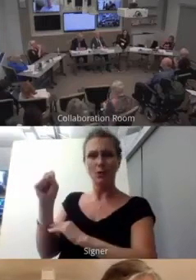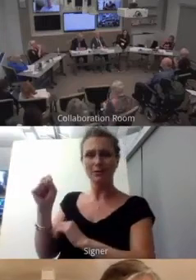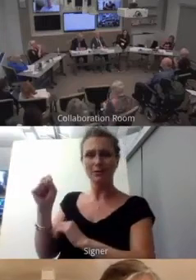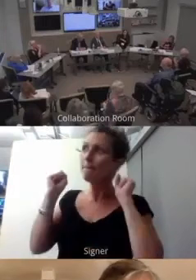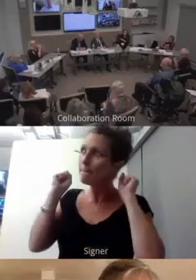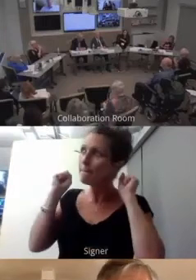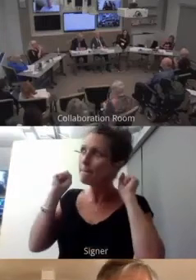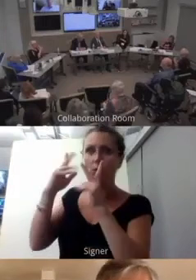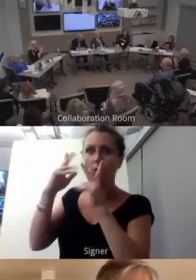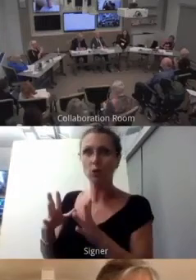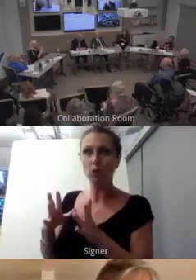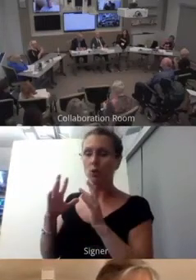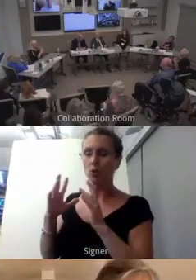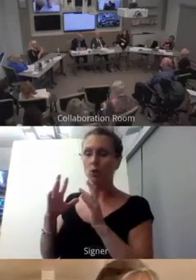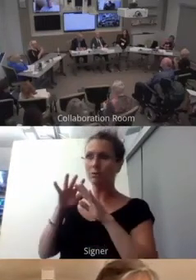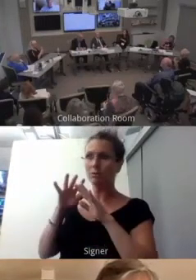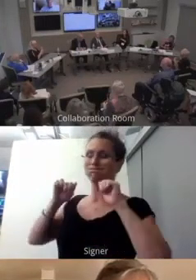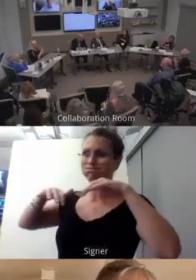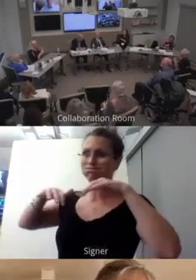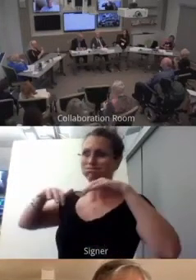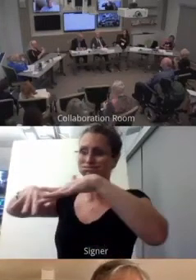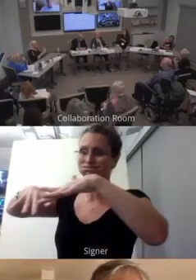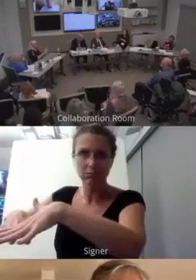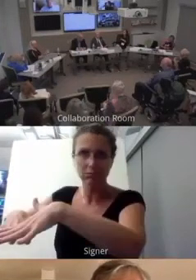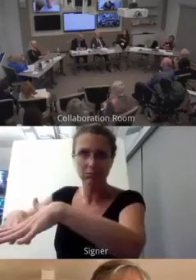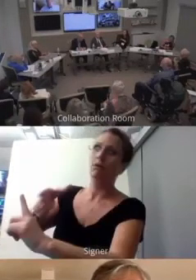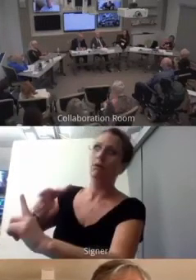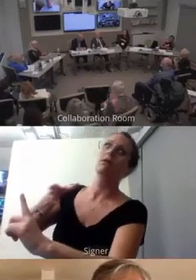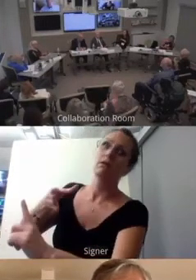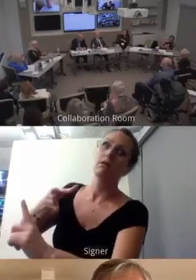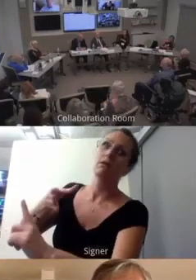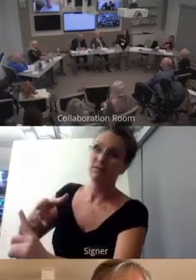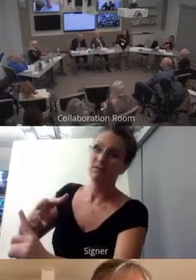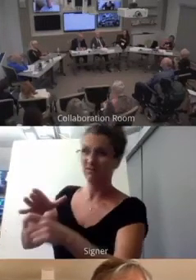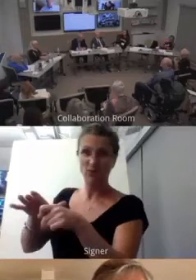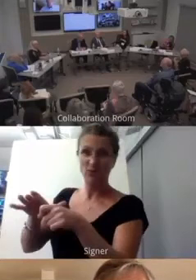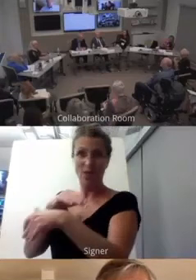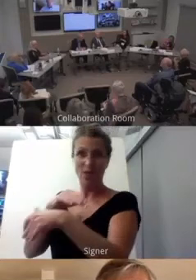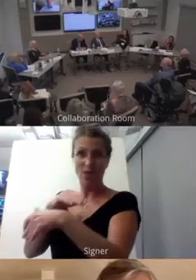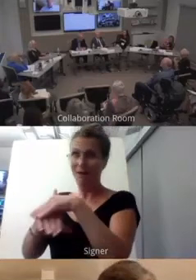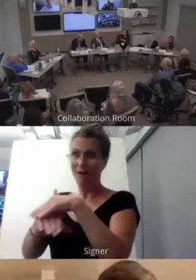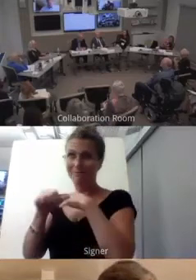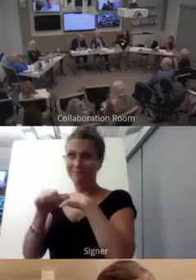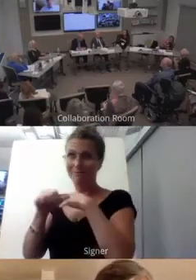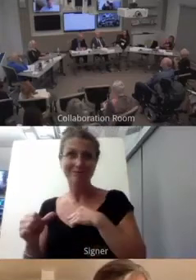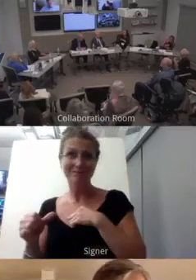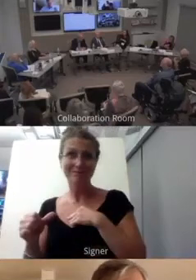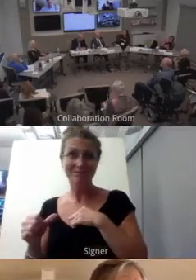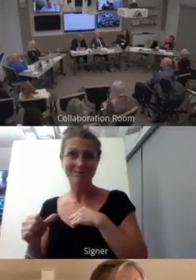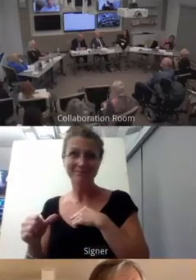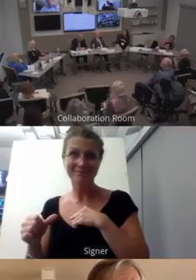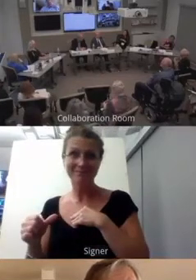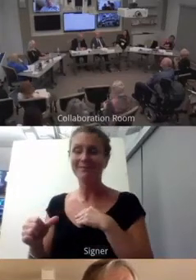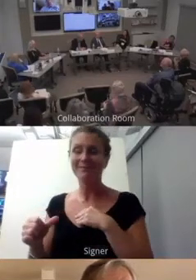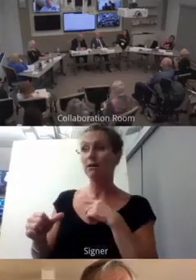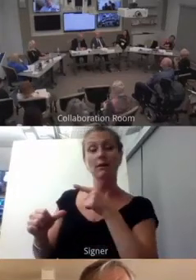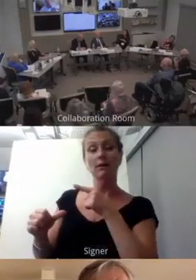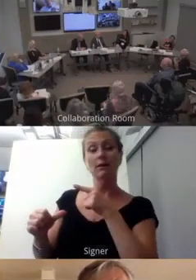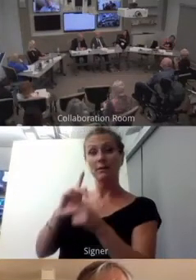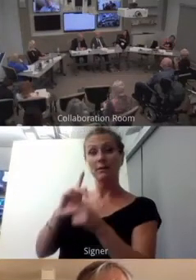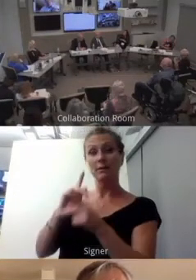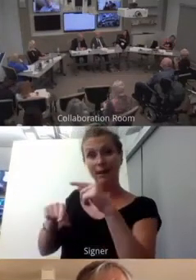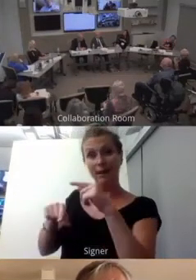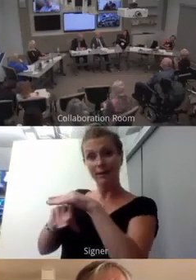accessible. Making it accessible drew public attention to the law. At about the same time that we had